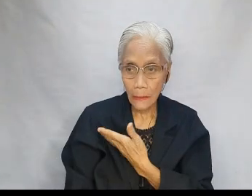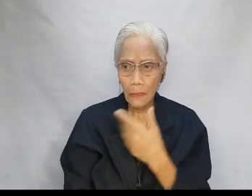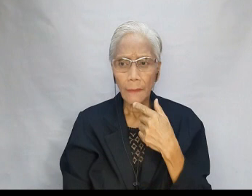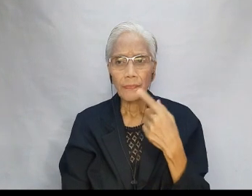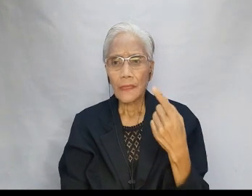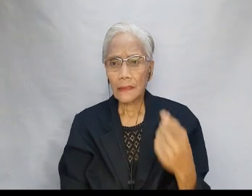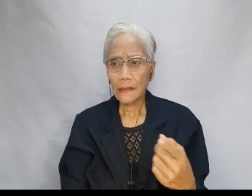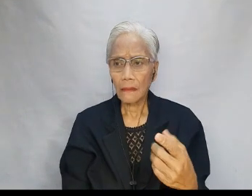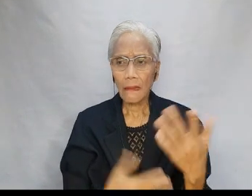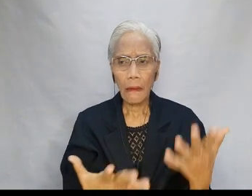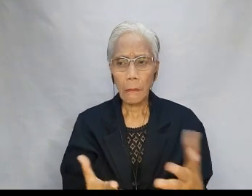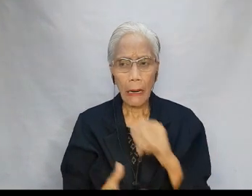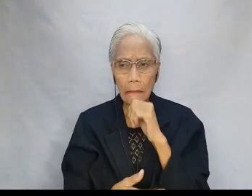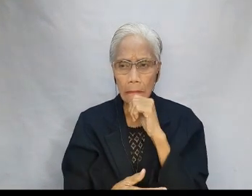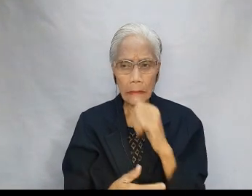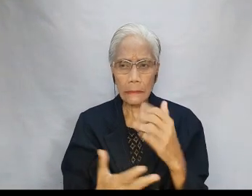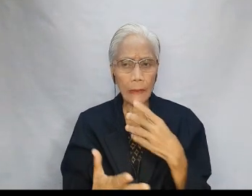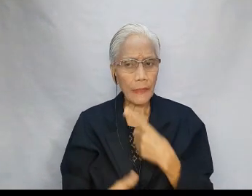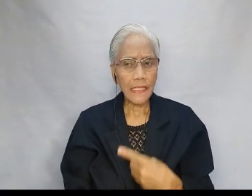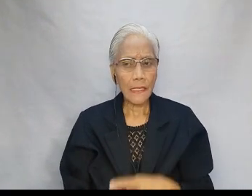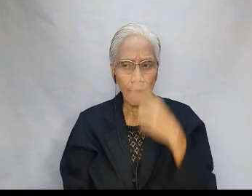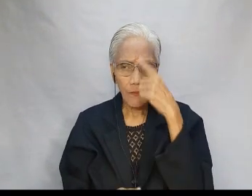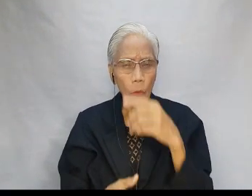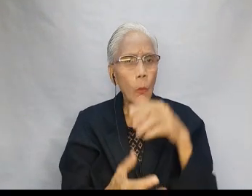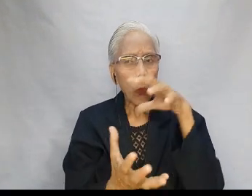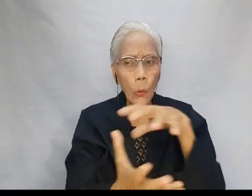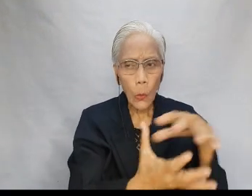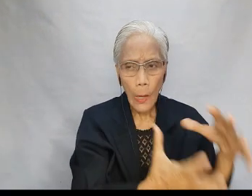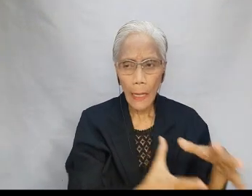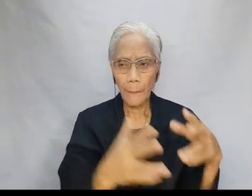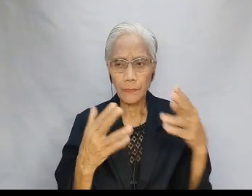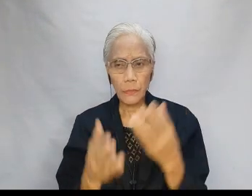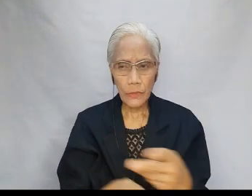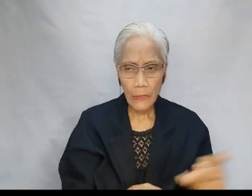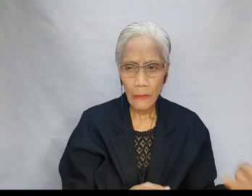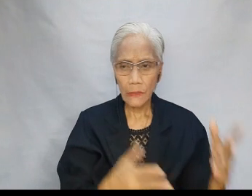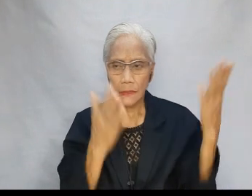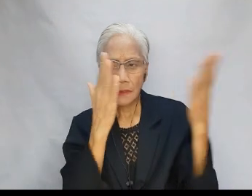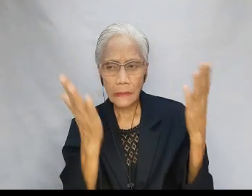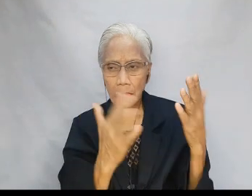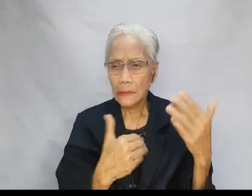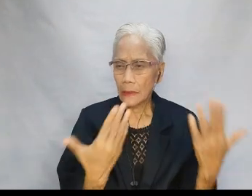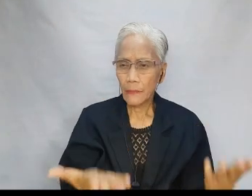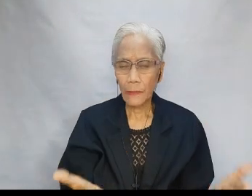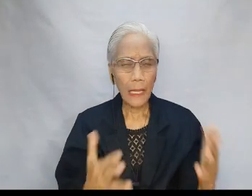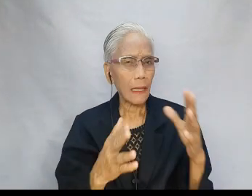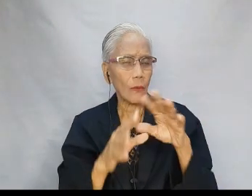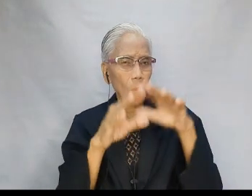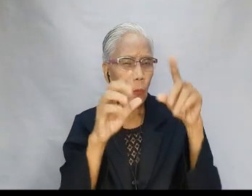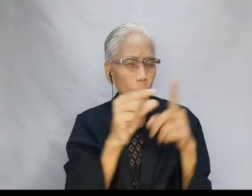desire for wealth and possessions serves as a malady propelling wars and